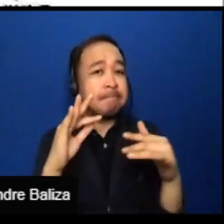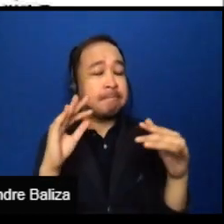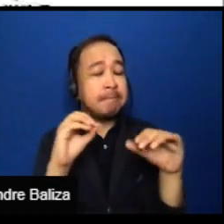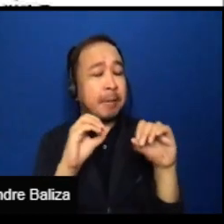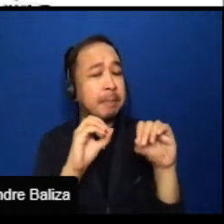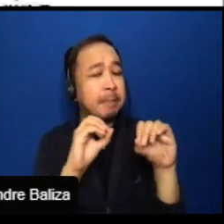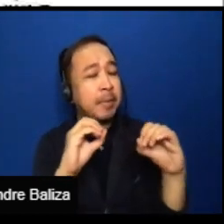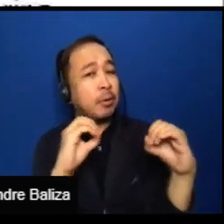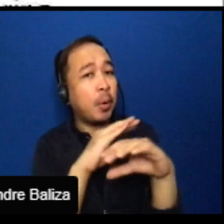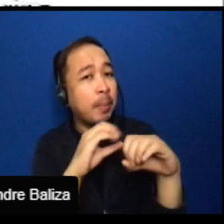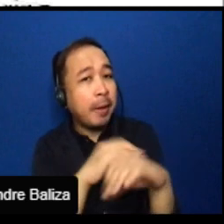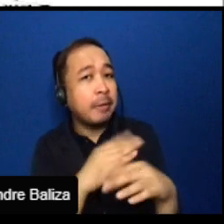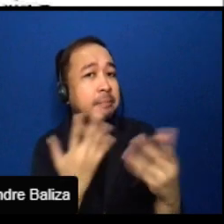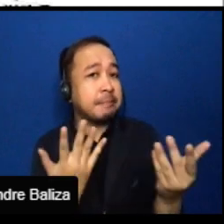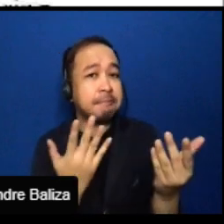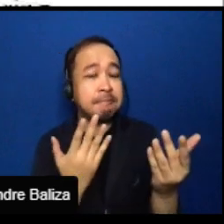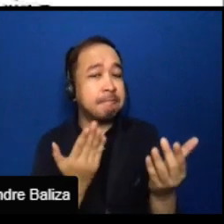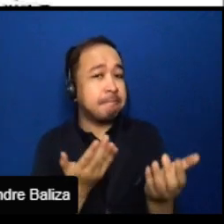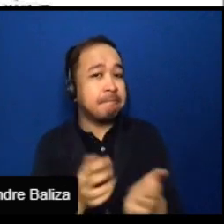suggestions?